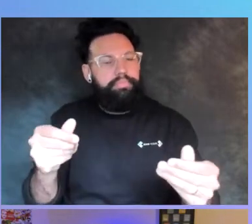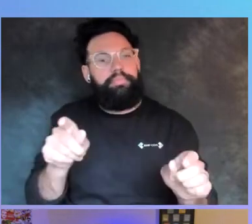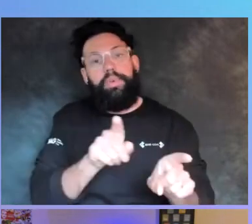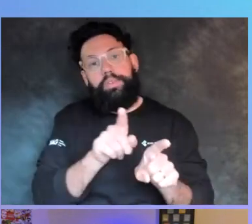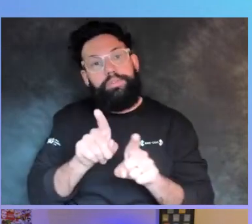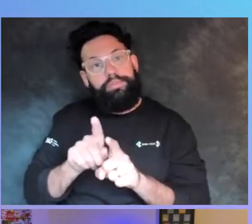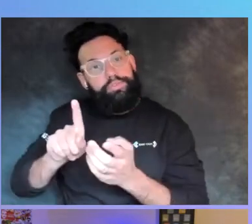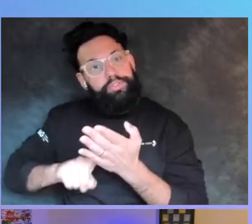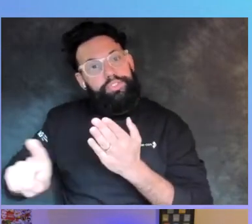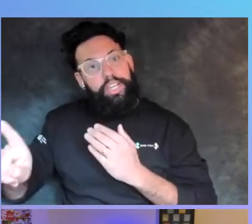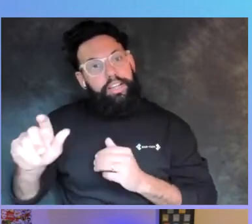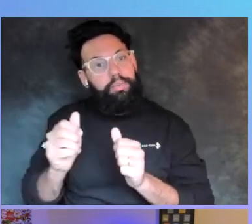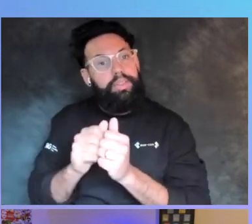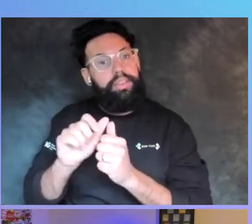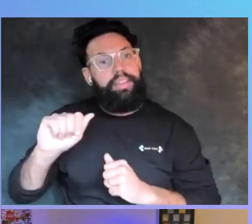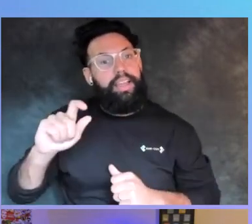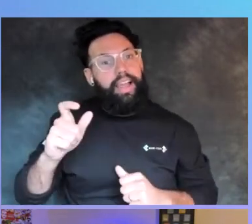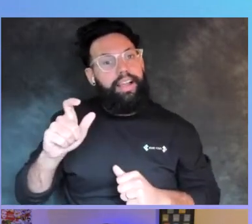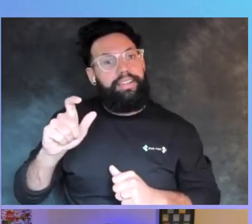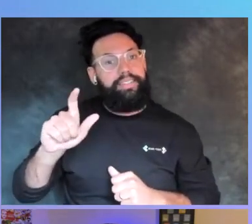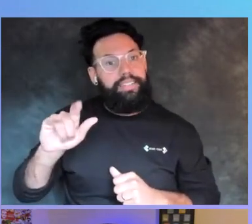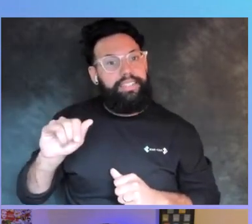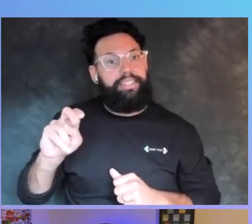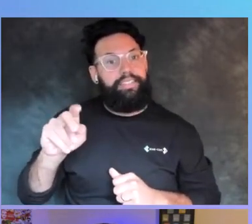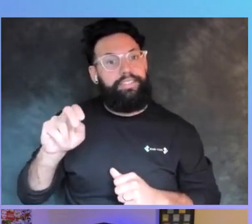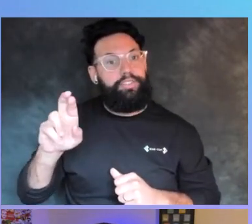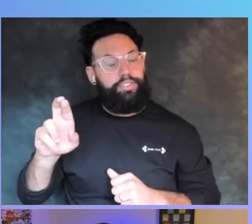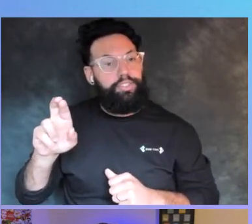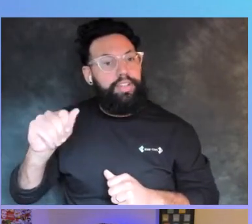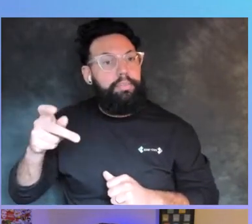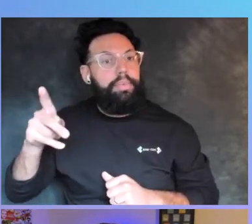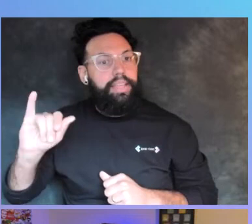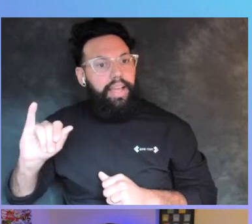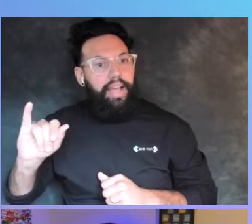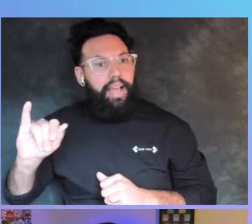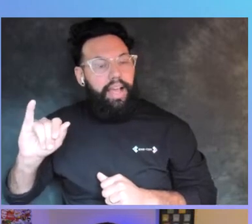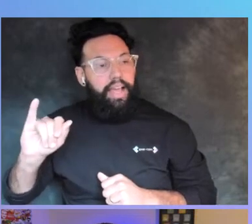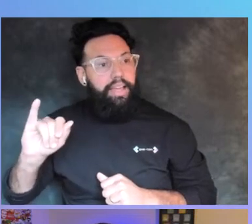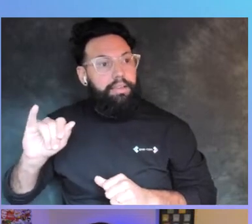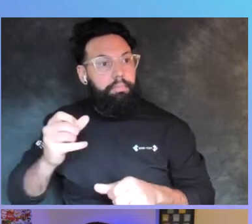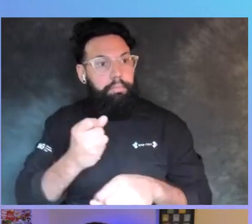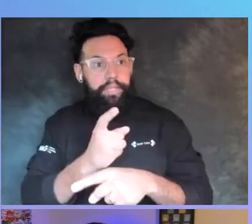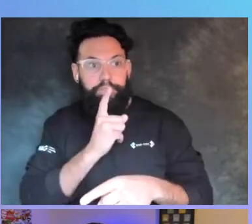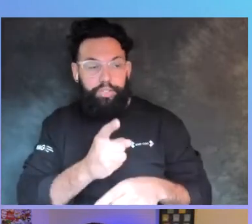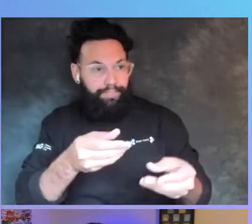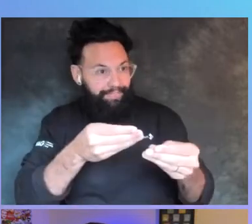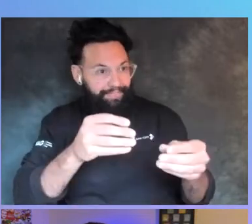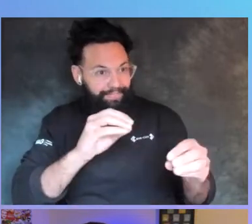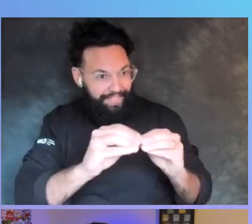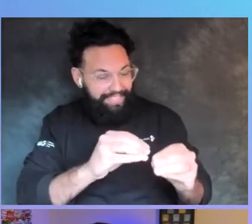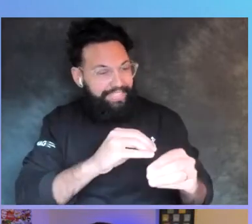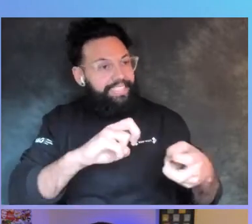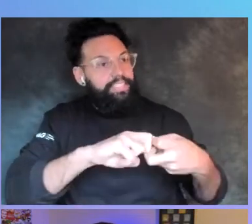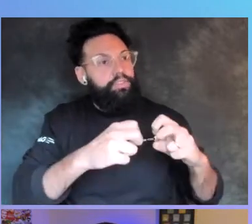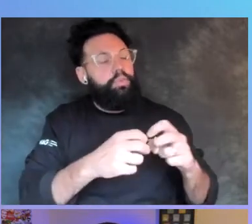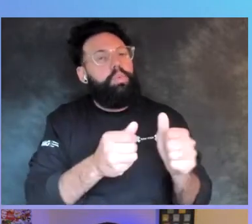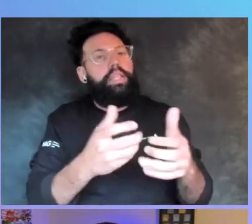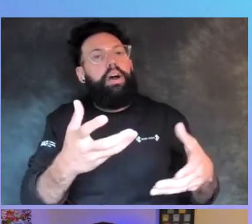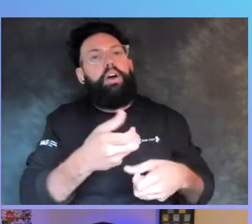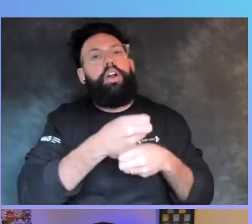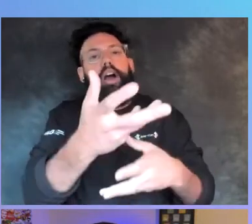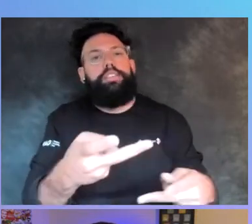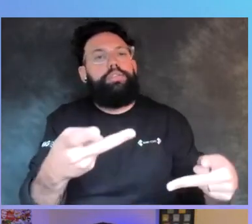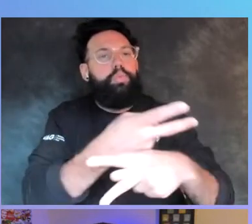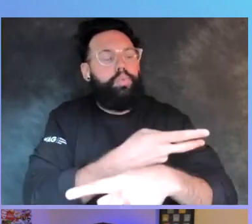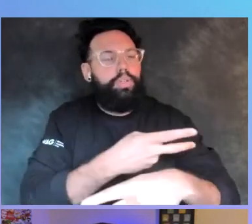out are addressing the issue at hand and not introducing any additional issues. But we're also sending it to another AI